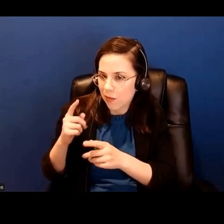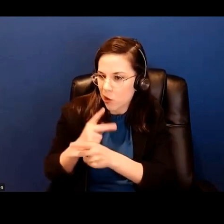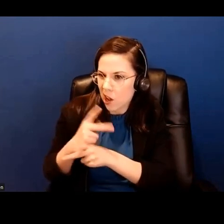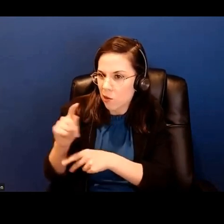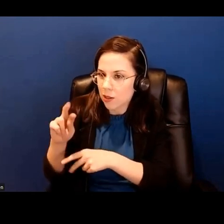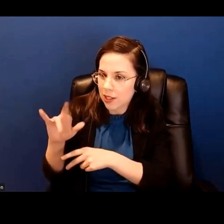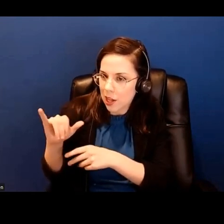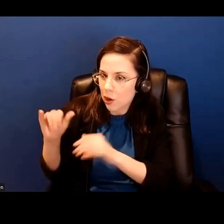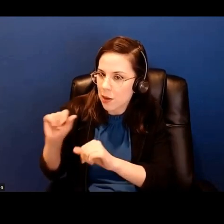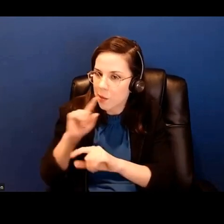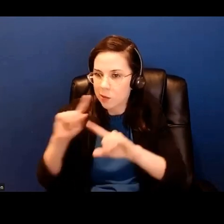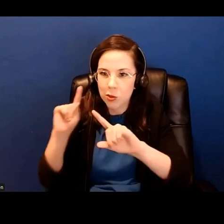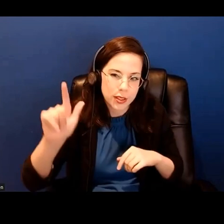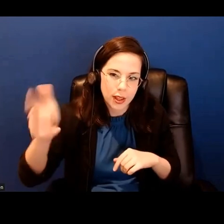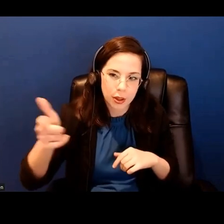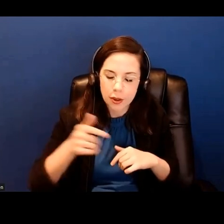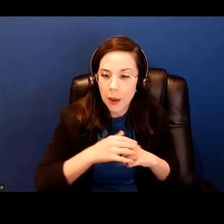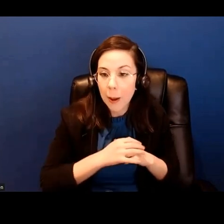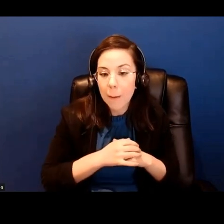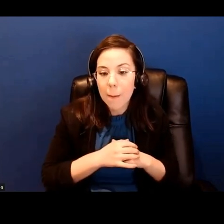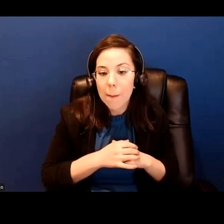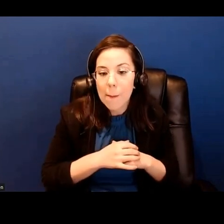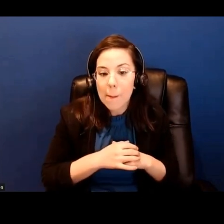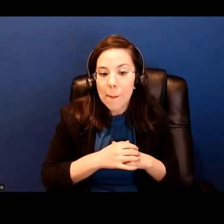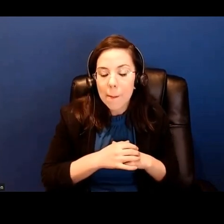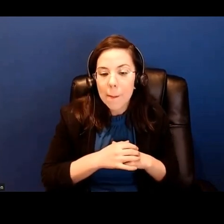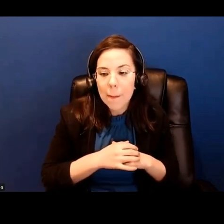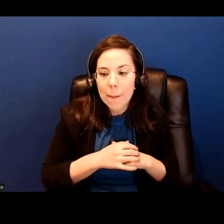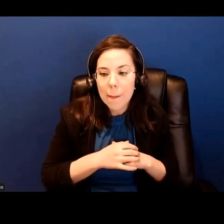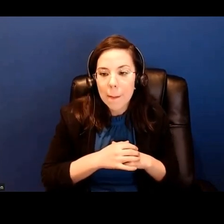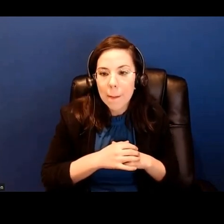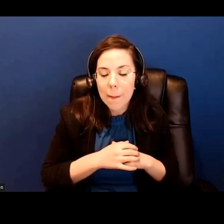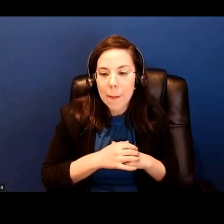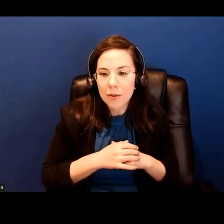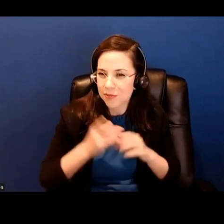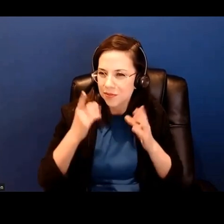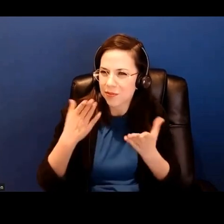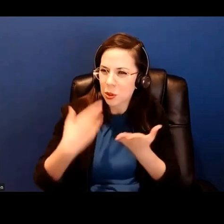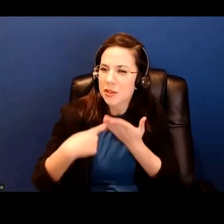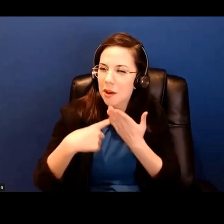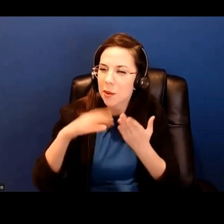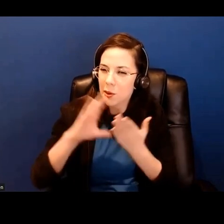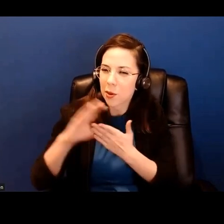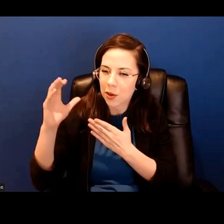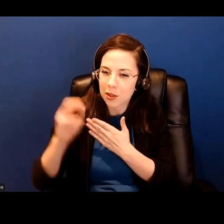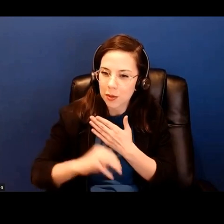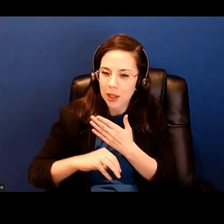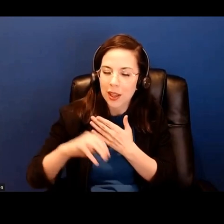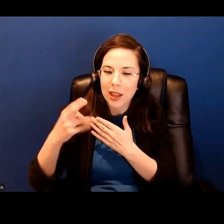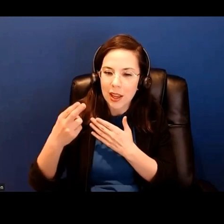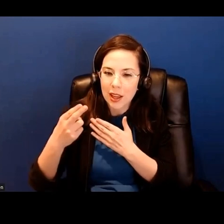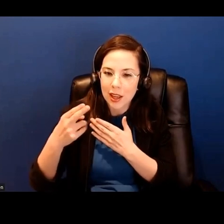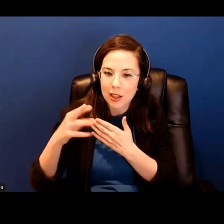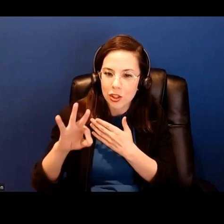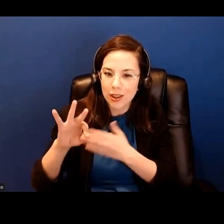these questions as well. So someone was talking a little bit more about your curriculum in general, or the HFC approach. How